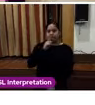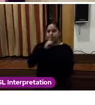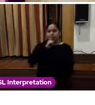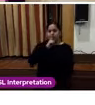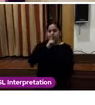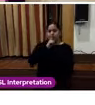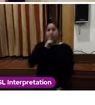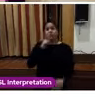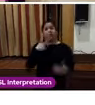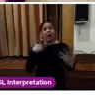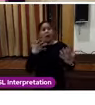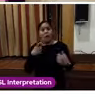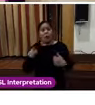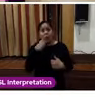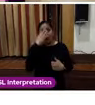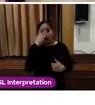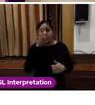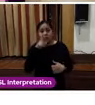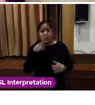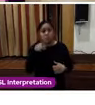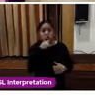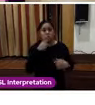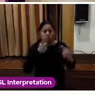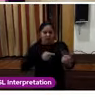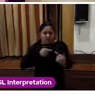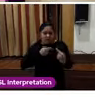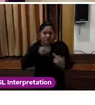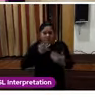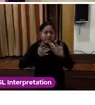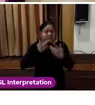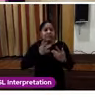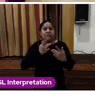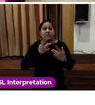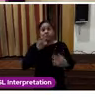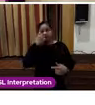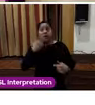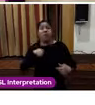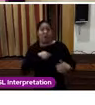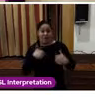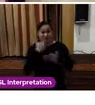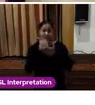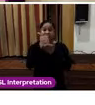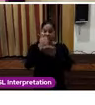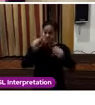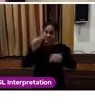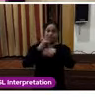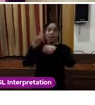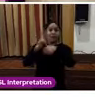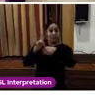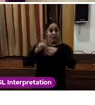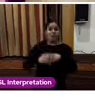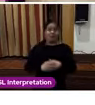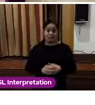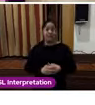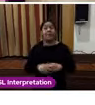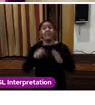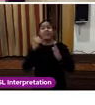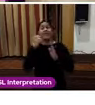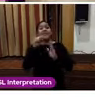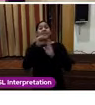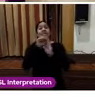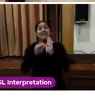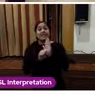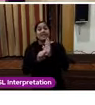want anyone here to know that if you're struggling with that, help is available. and the state authorized a